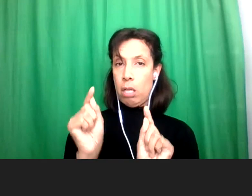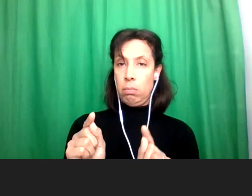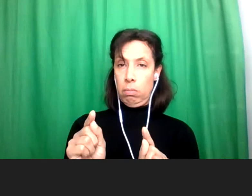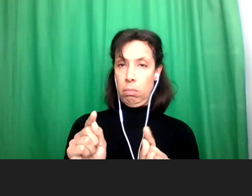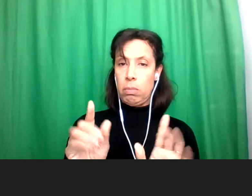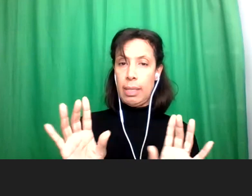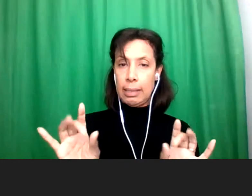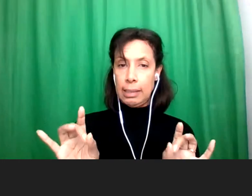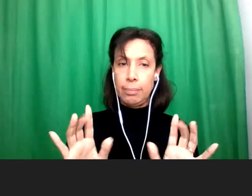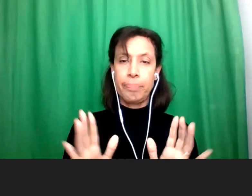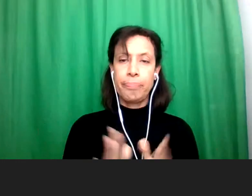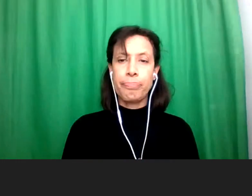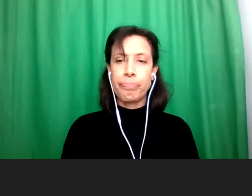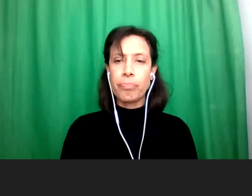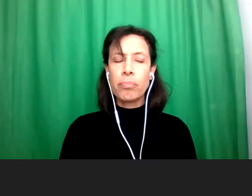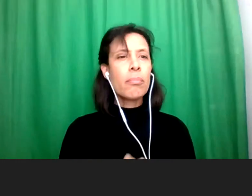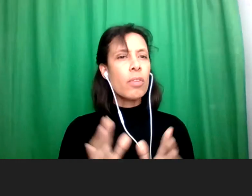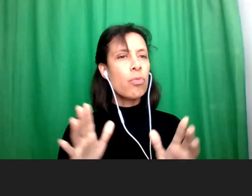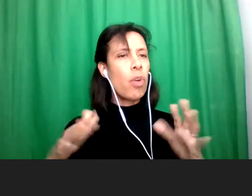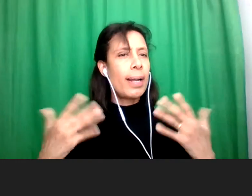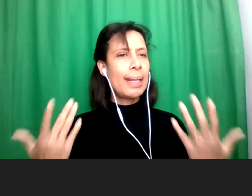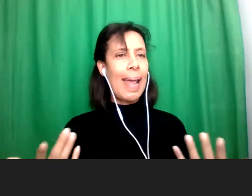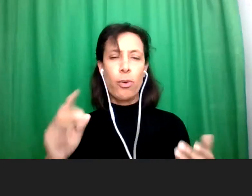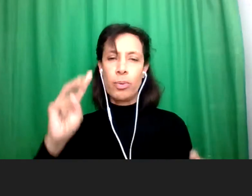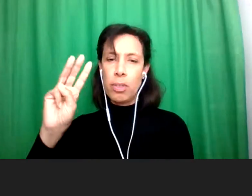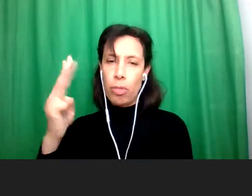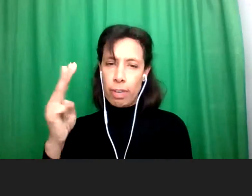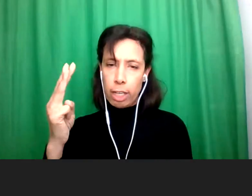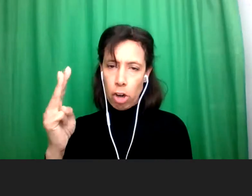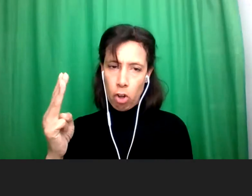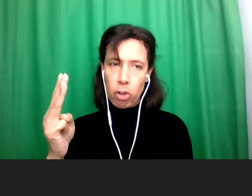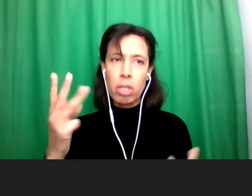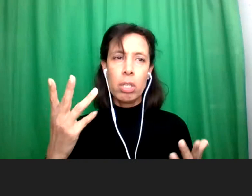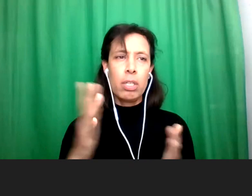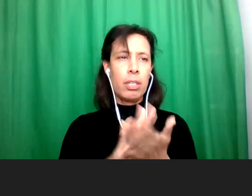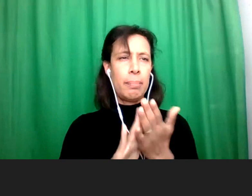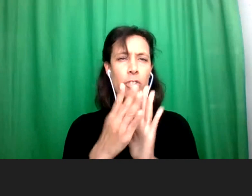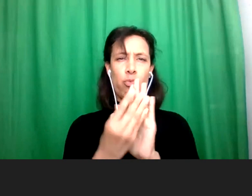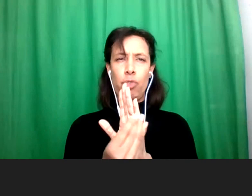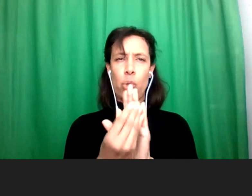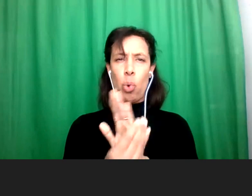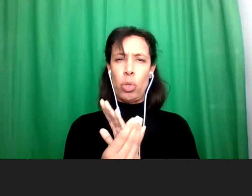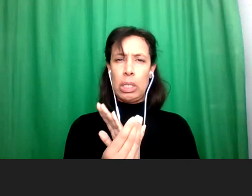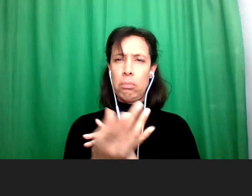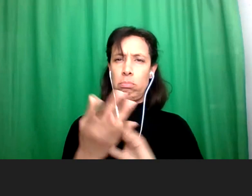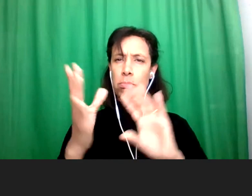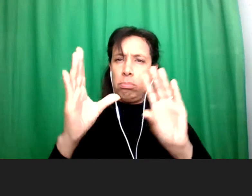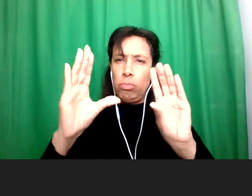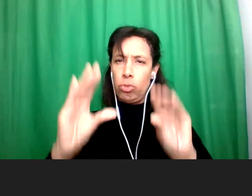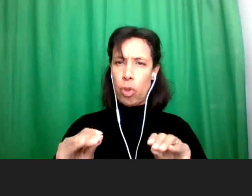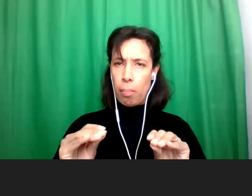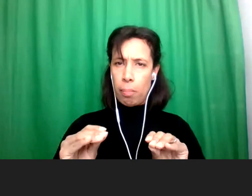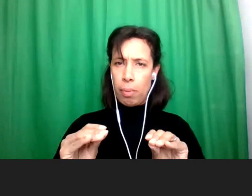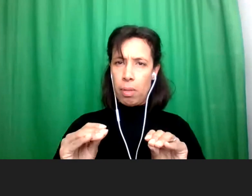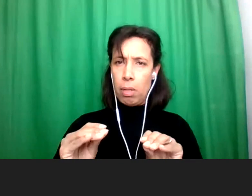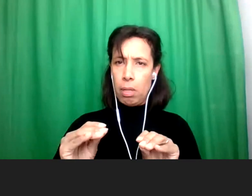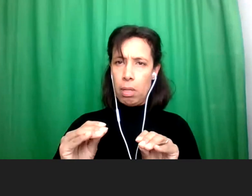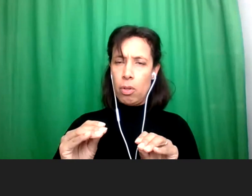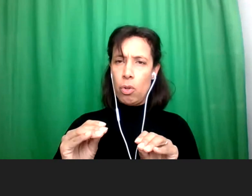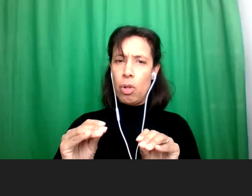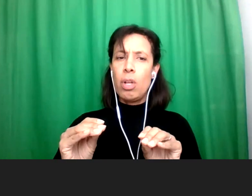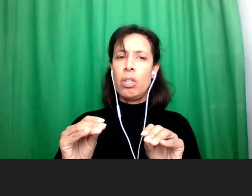Okay, it's 3 o'clock. I am going to stop the recording, and we are all going to take a